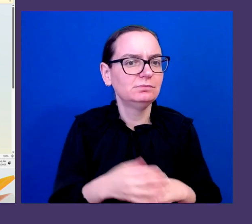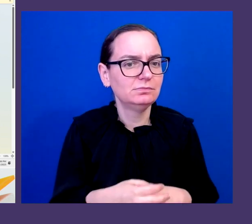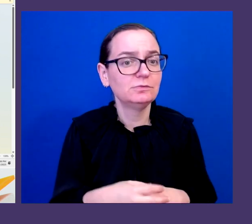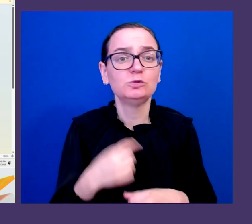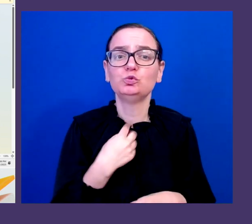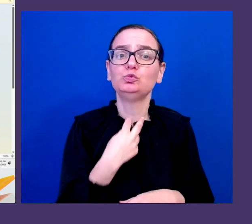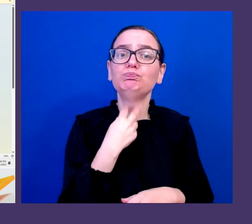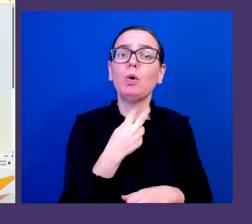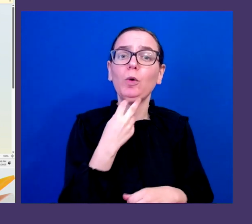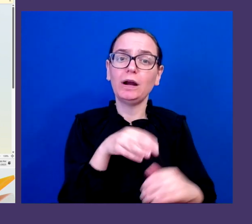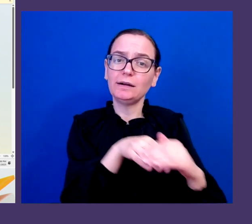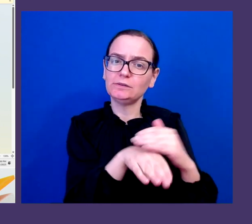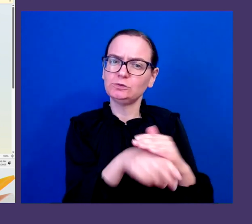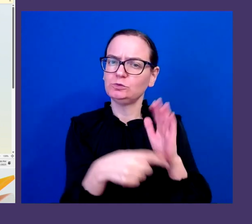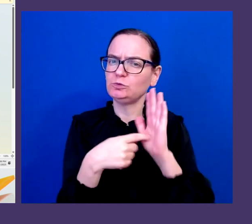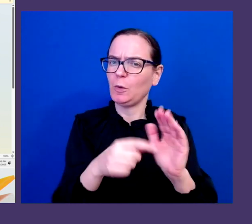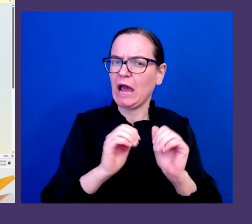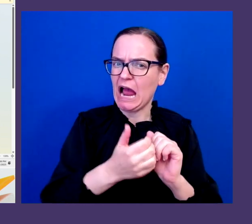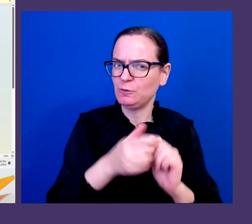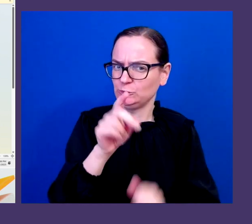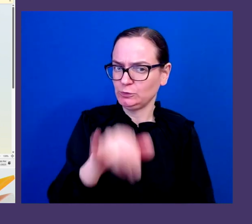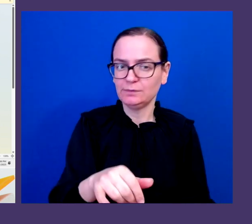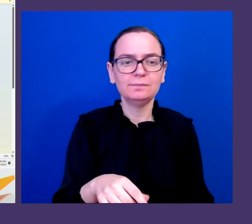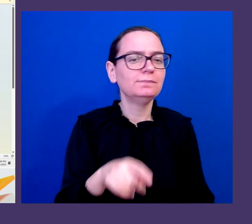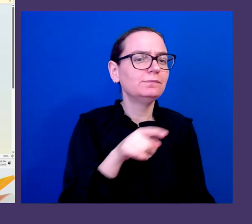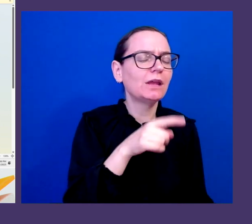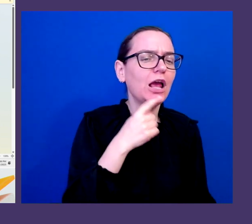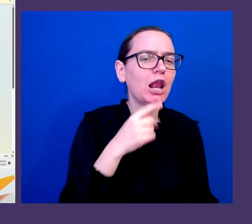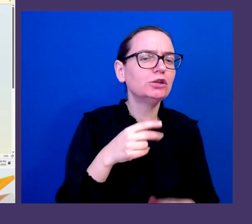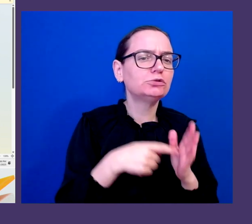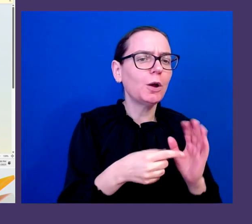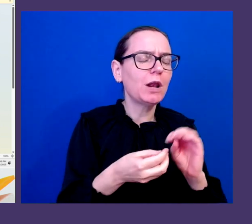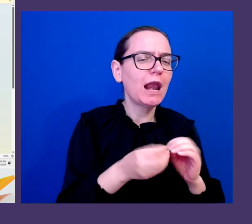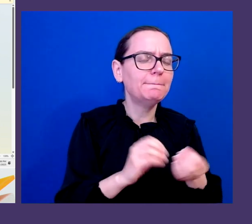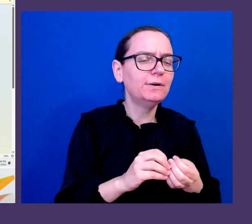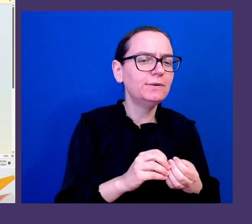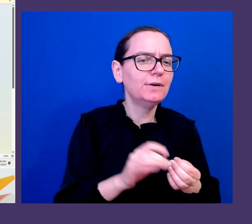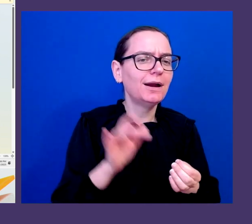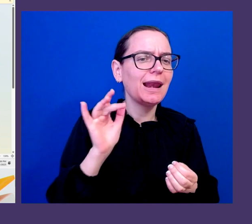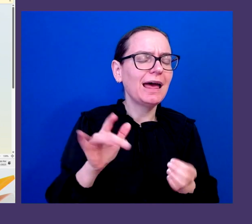They populate around the screen. Click Review.